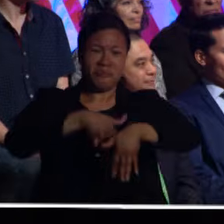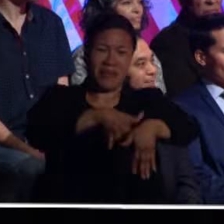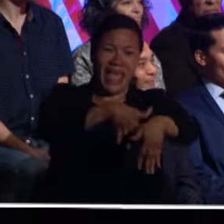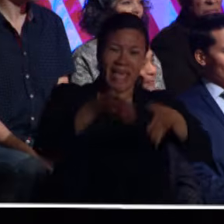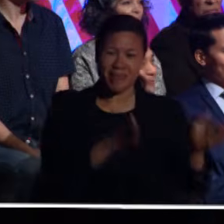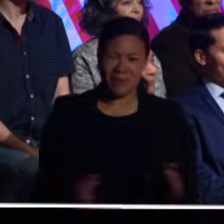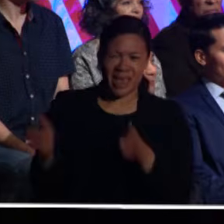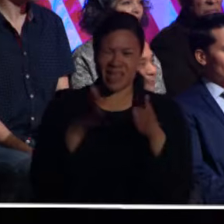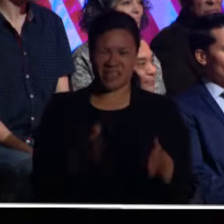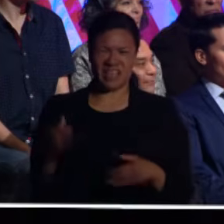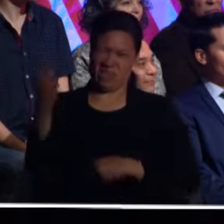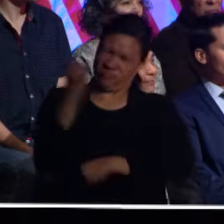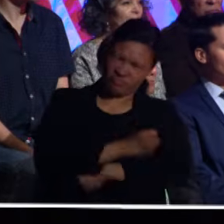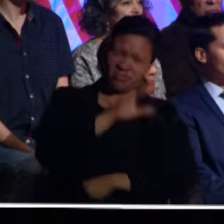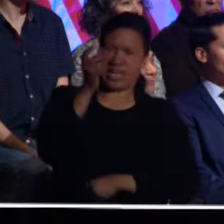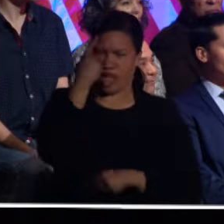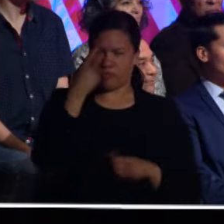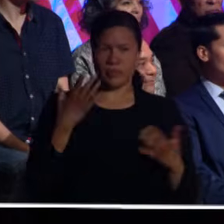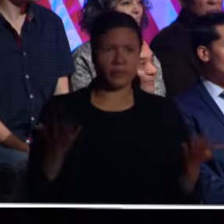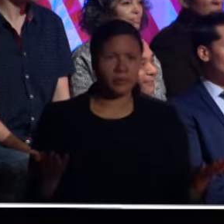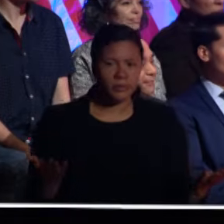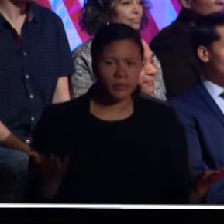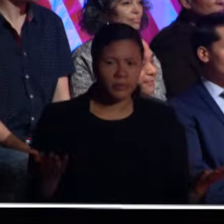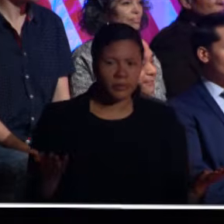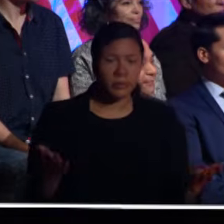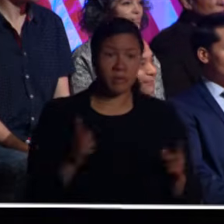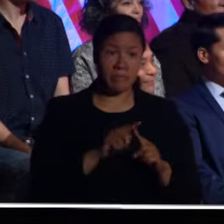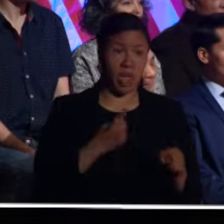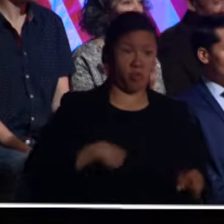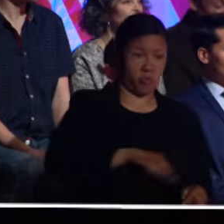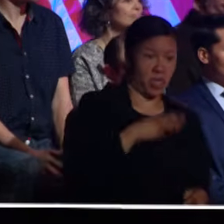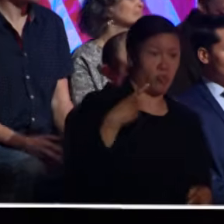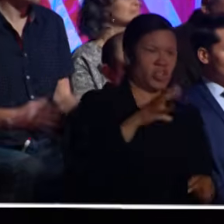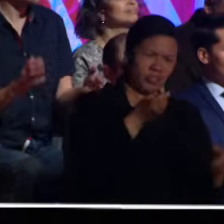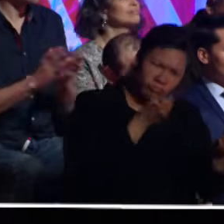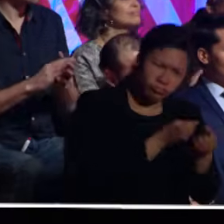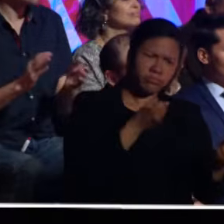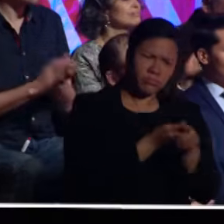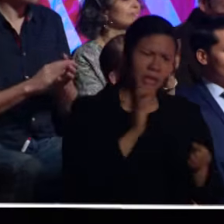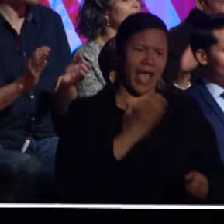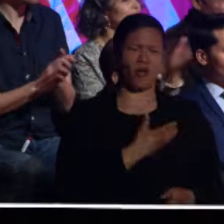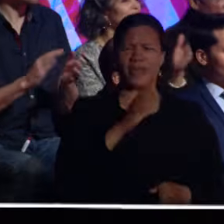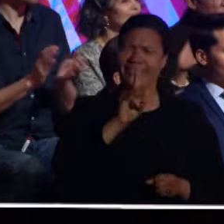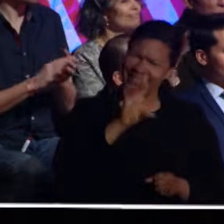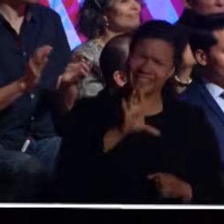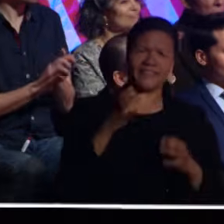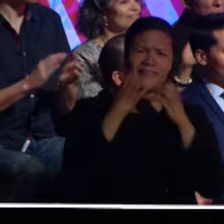Locally, though, we stood by our DC values.